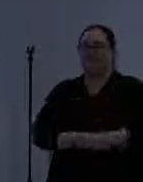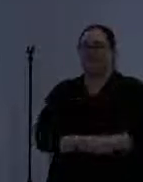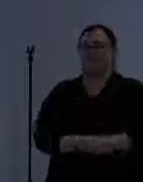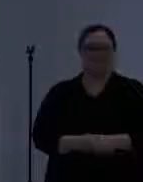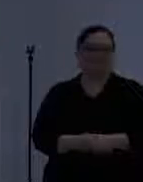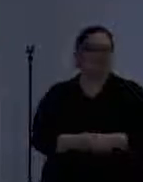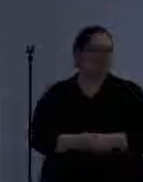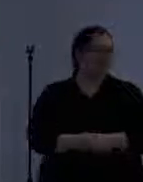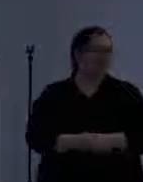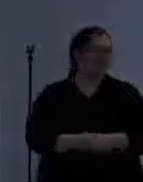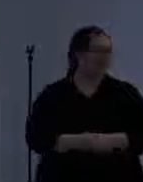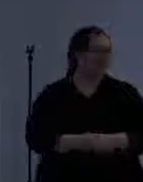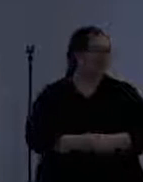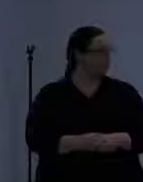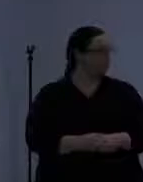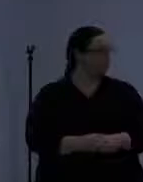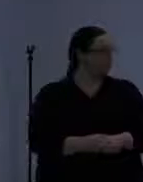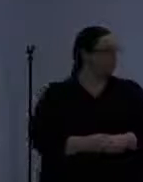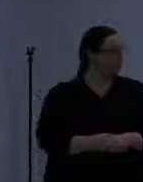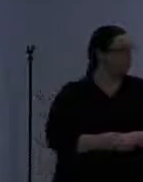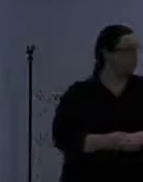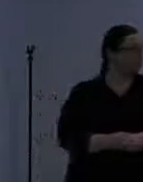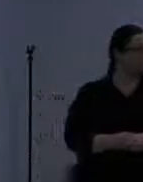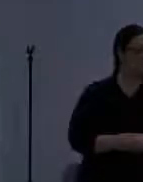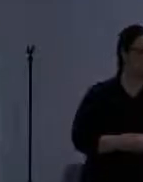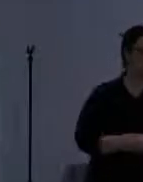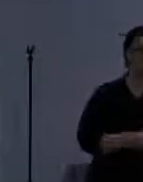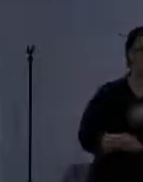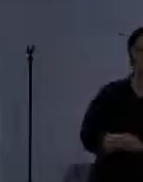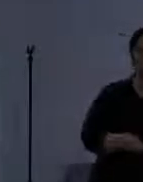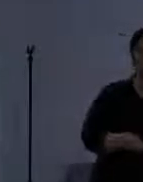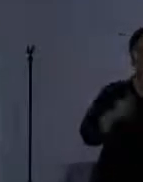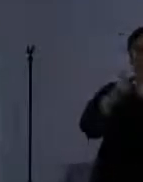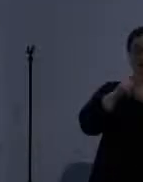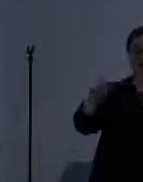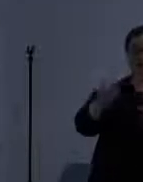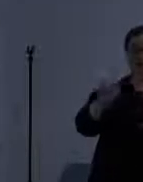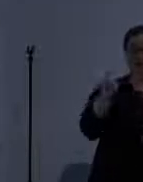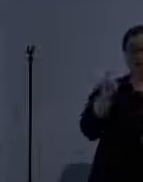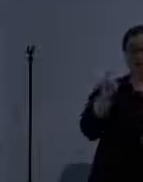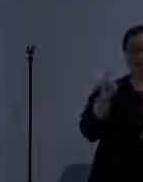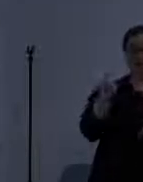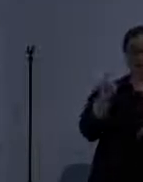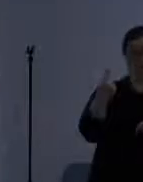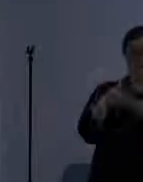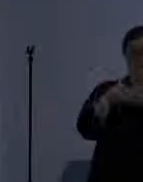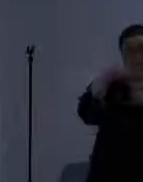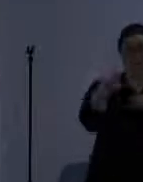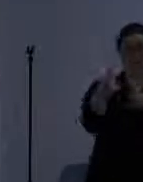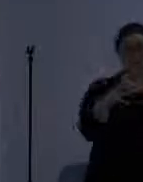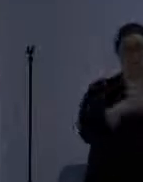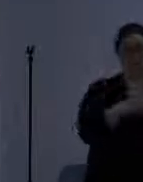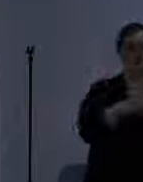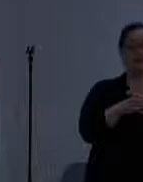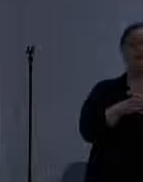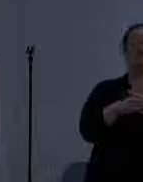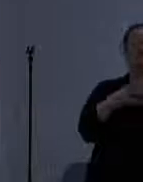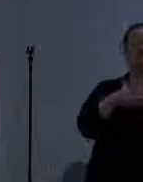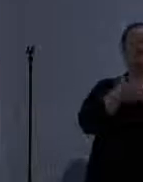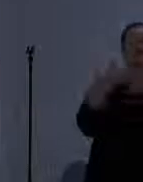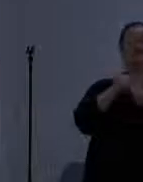I just very quickly, when we come in December 1st, you will notice if there's any COVID